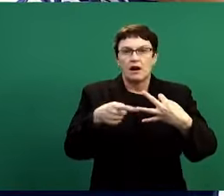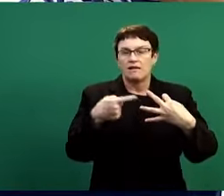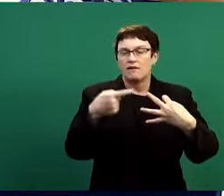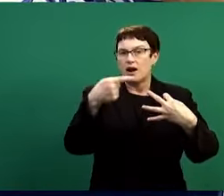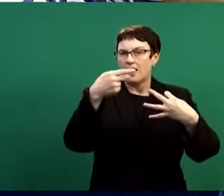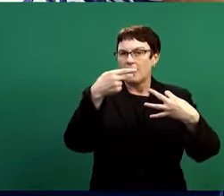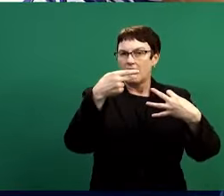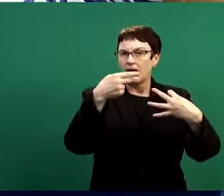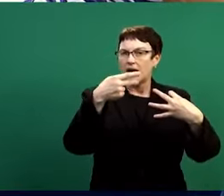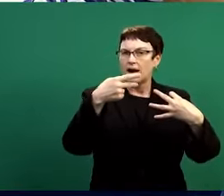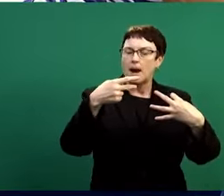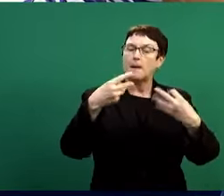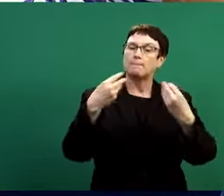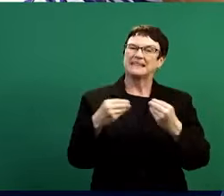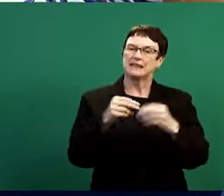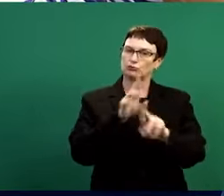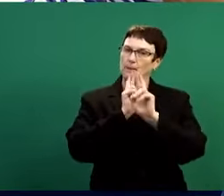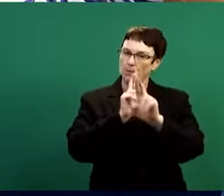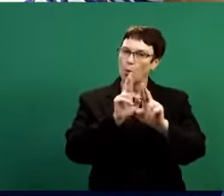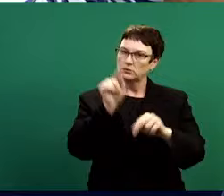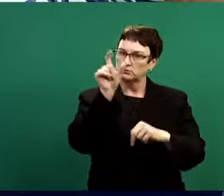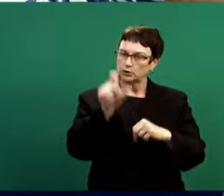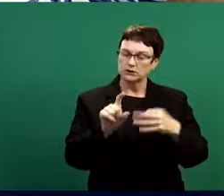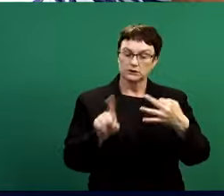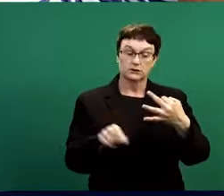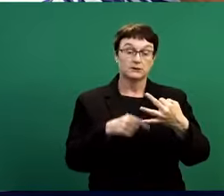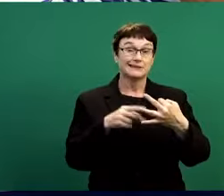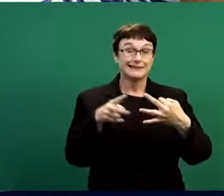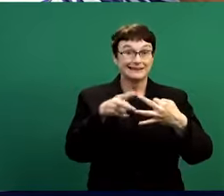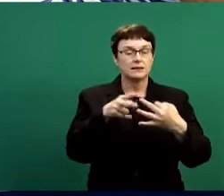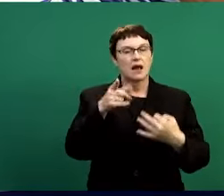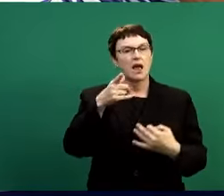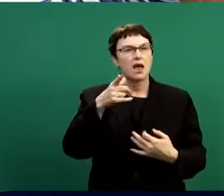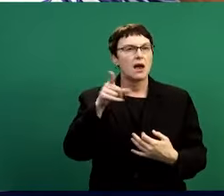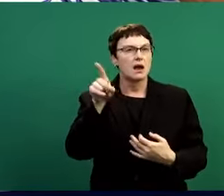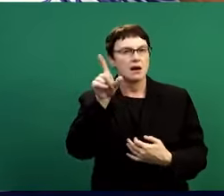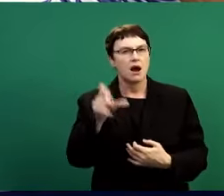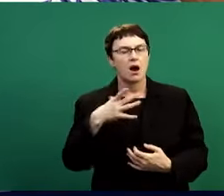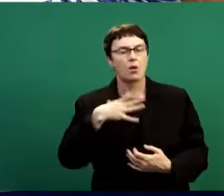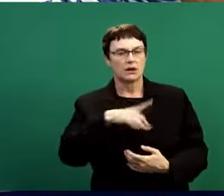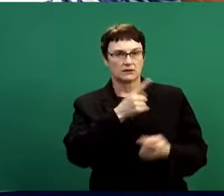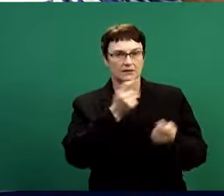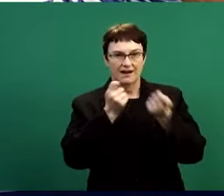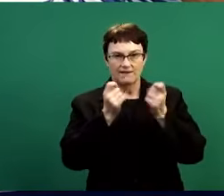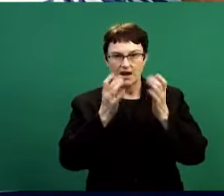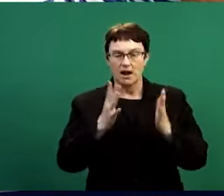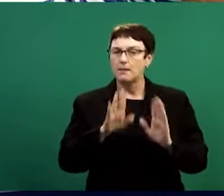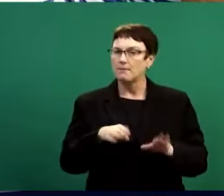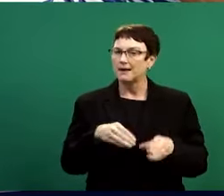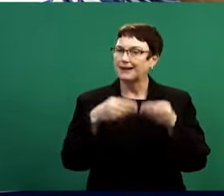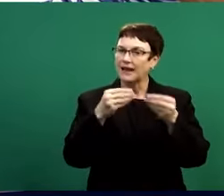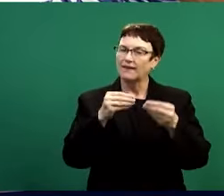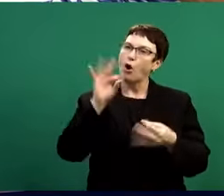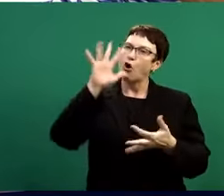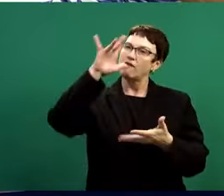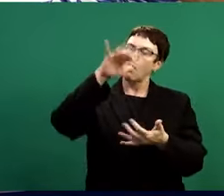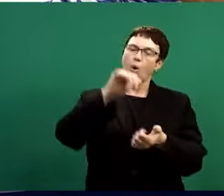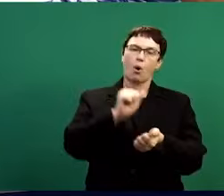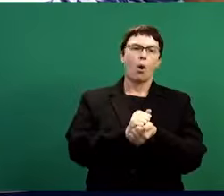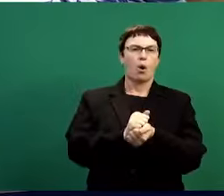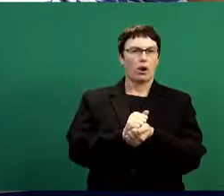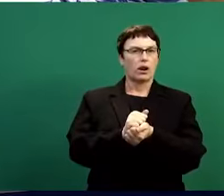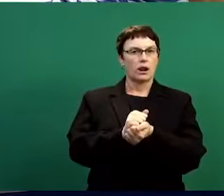Dluta at Business Report. He would like the Governor to give an overall impression of the monetary policy